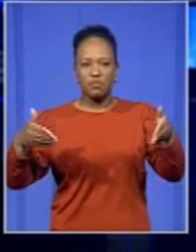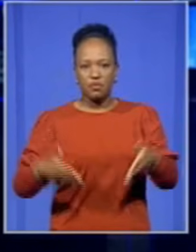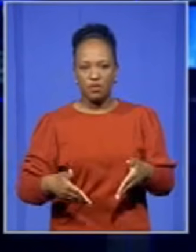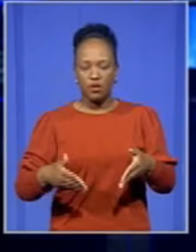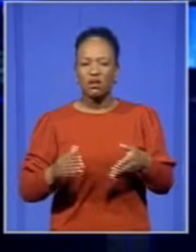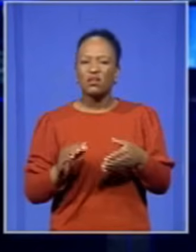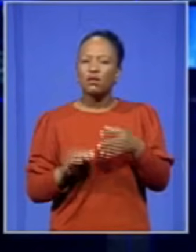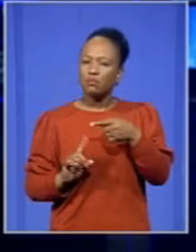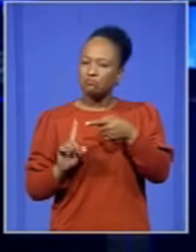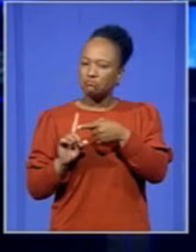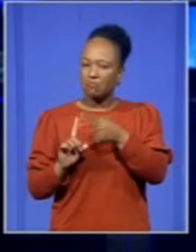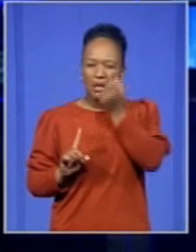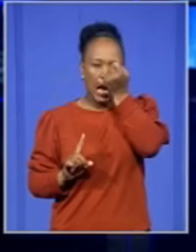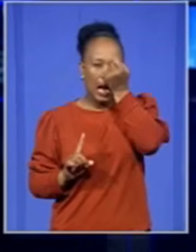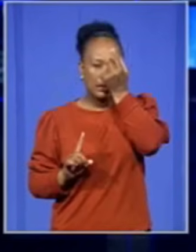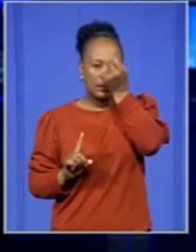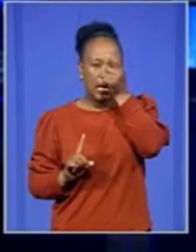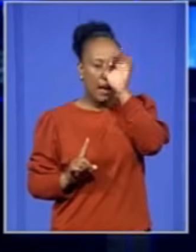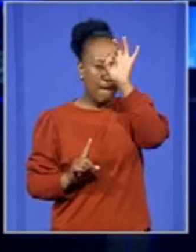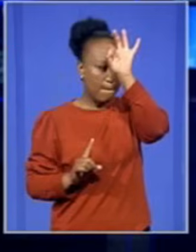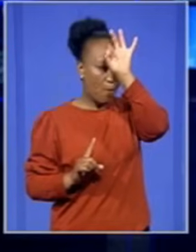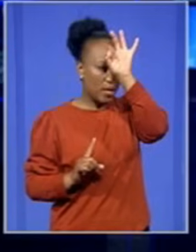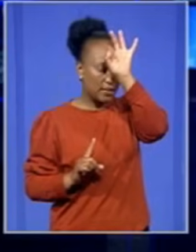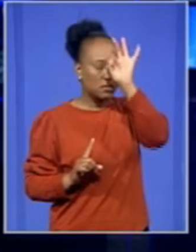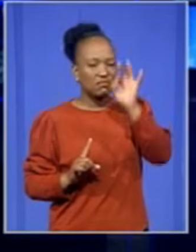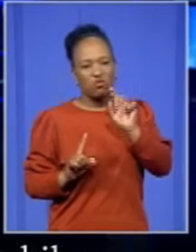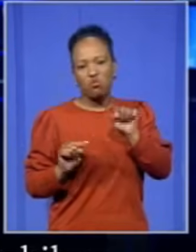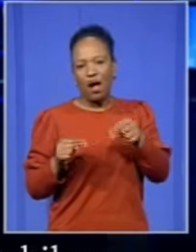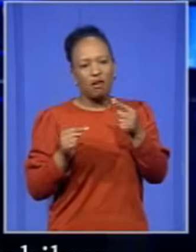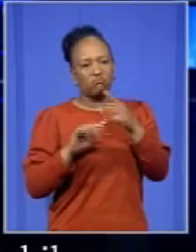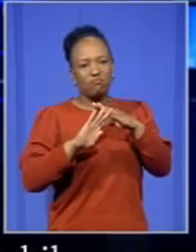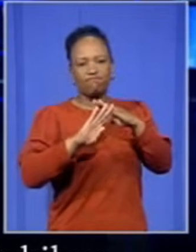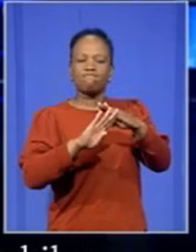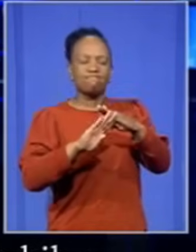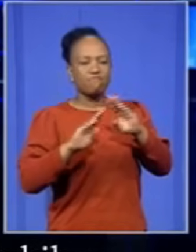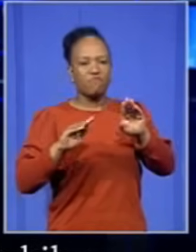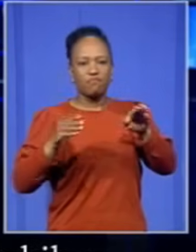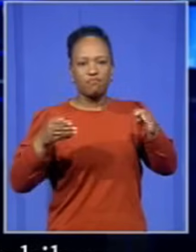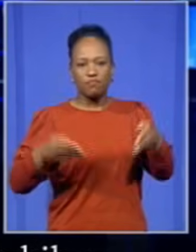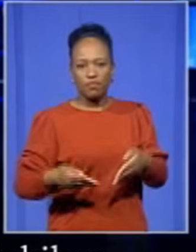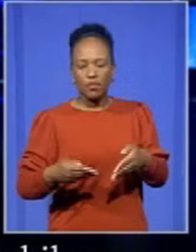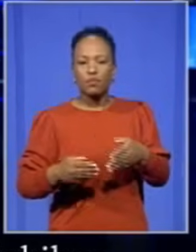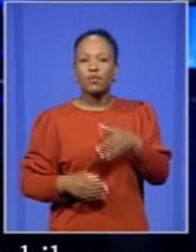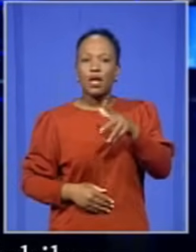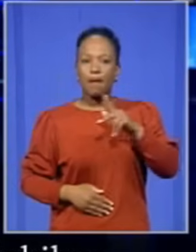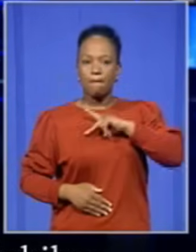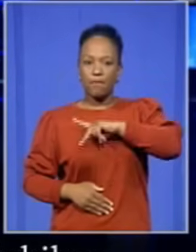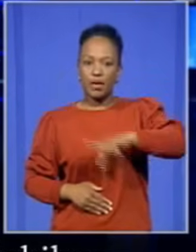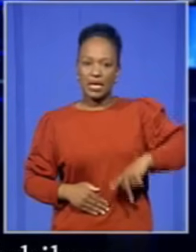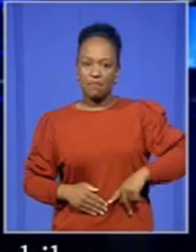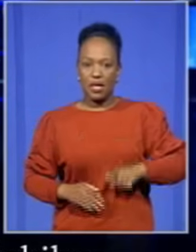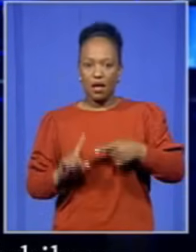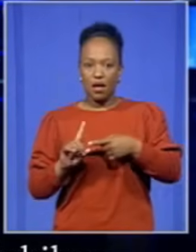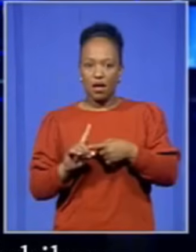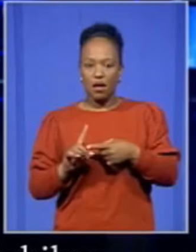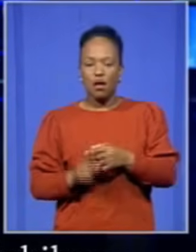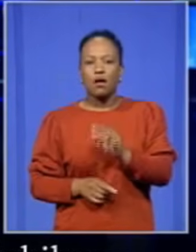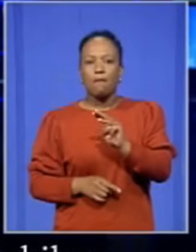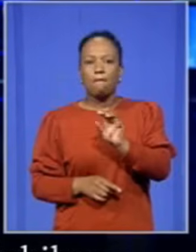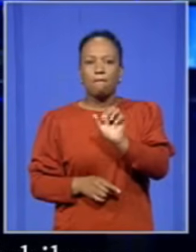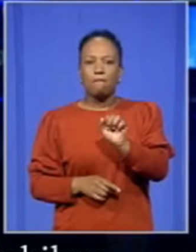gore go nna le polisi go kaya gore loso le ka setilwe. Fane a eme batla phitlong ka lefoko tonakgolo ya Free State Makhwin Letsoga